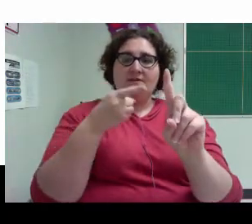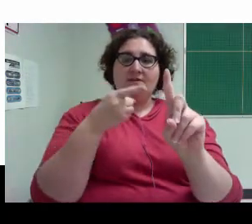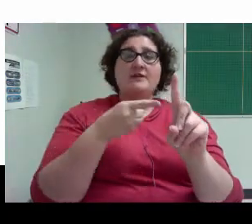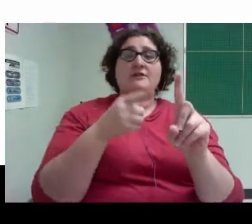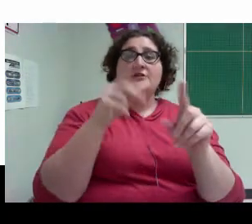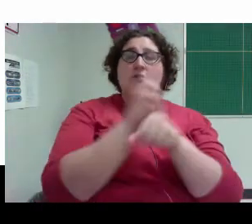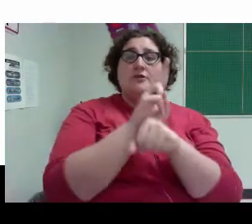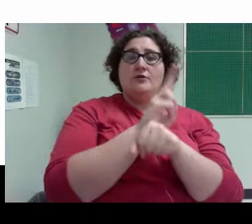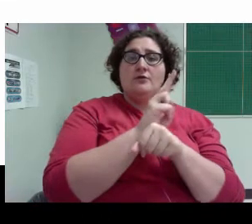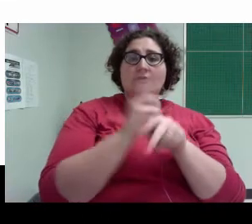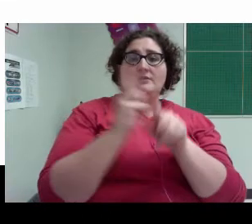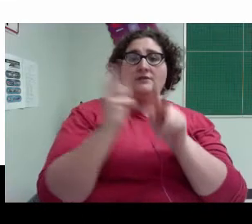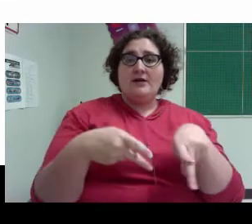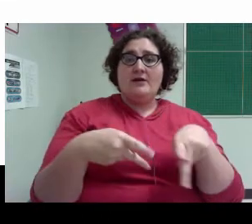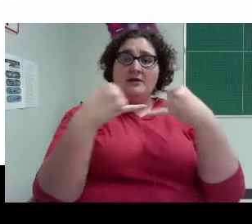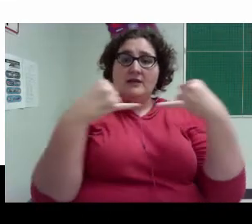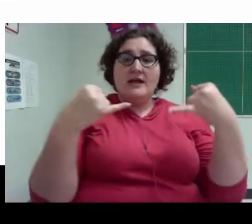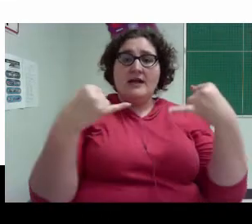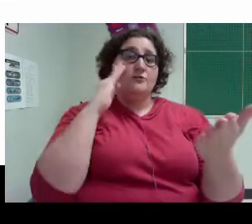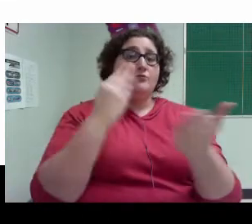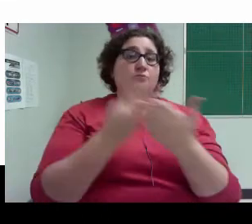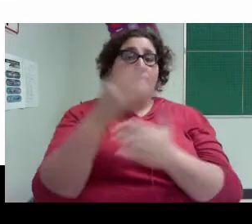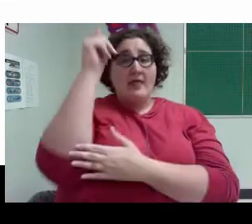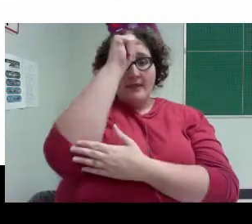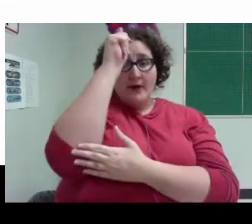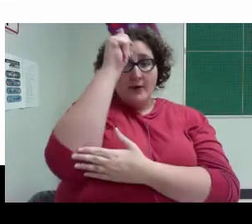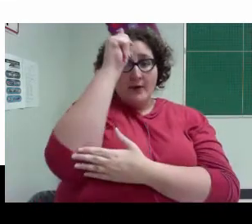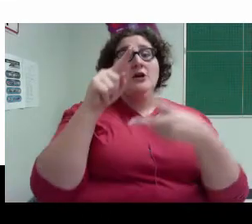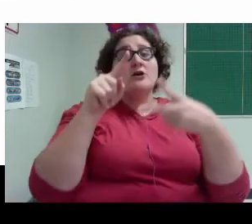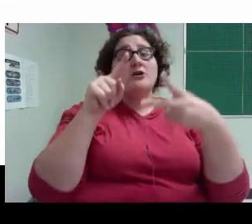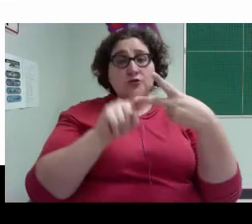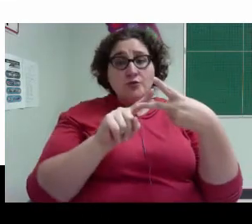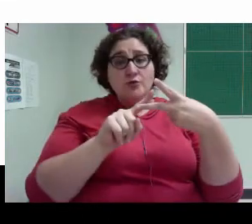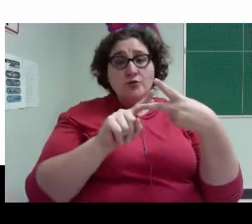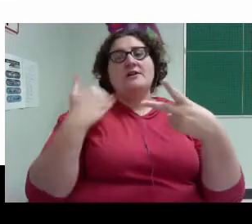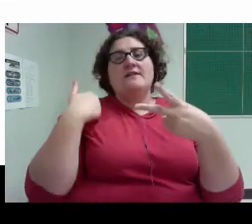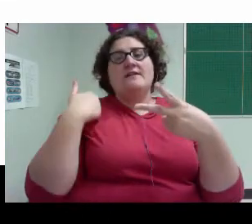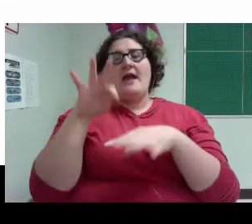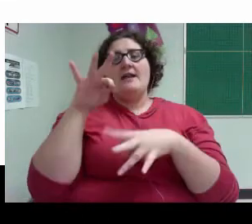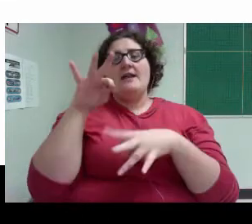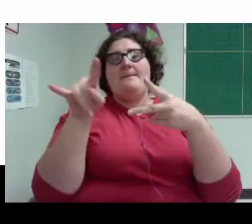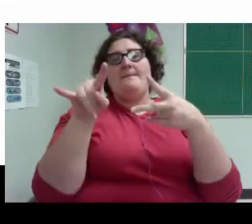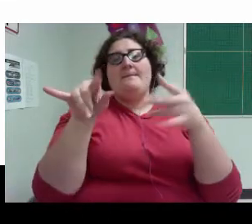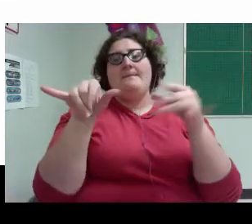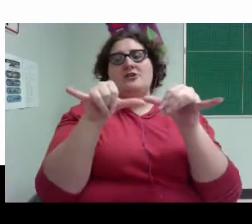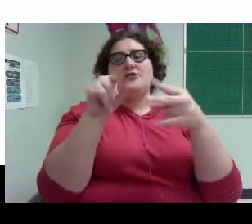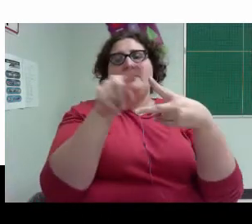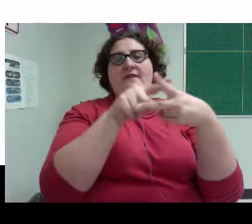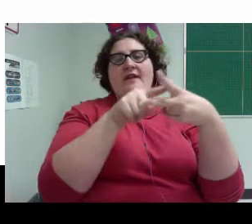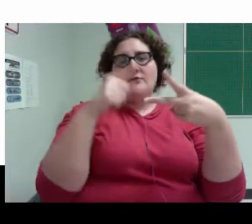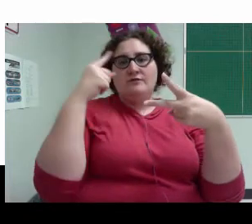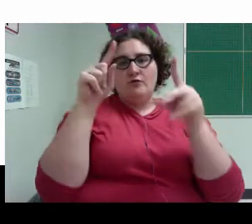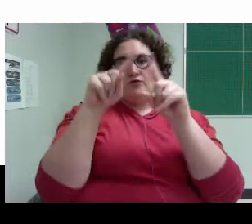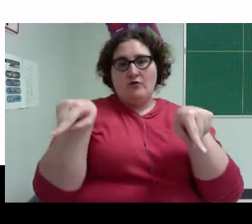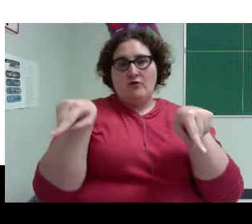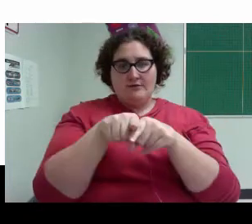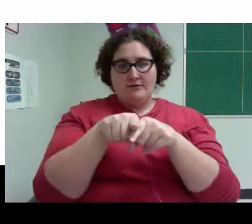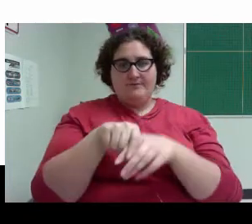Objectives. 1. To use parallel lines to prove a theorem about triangles. 2. To find the measures of angles of triangles.